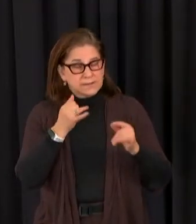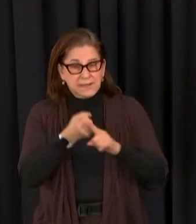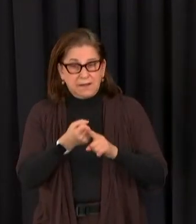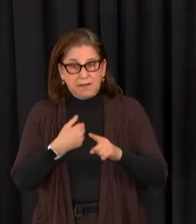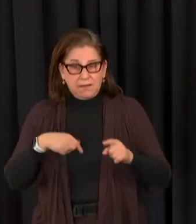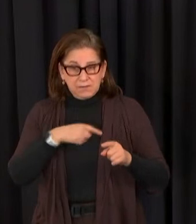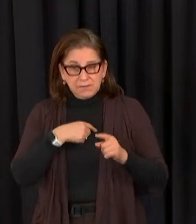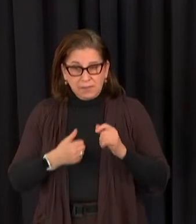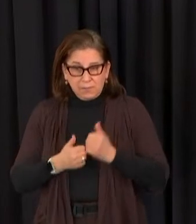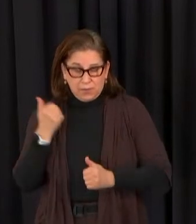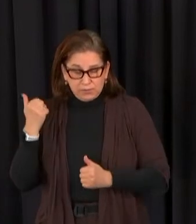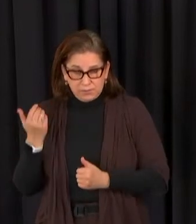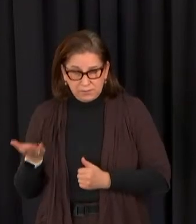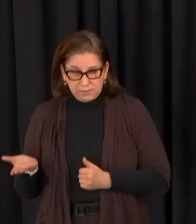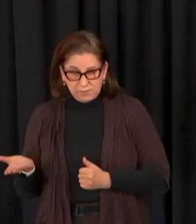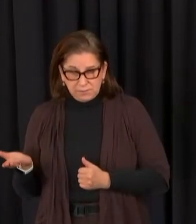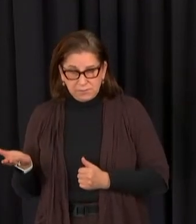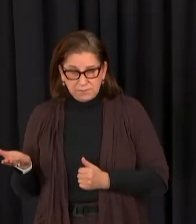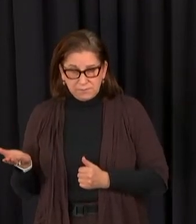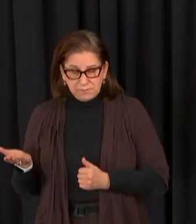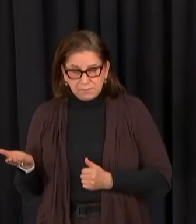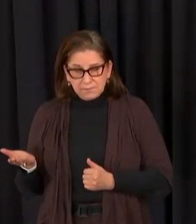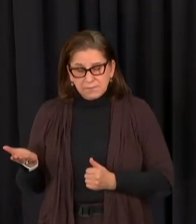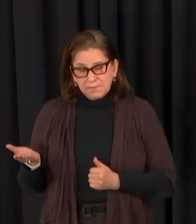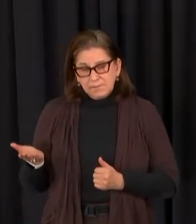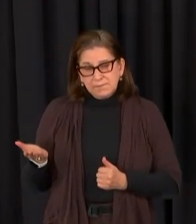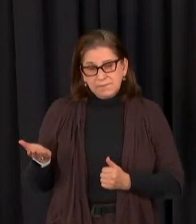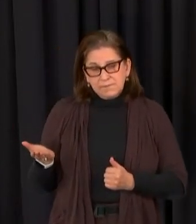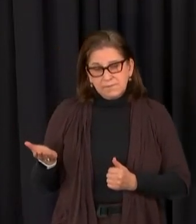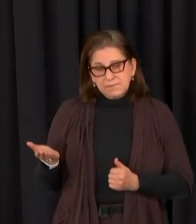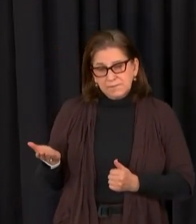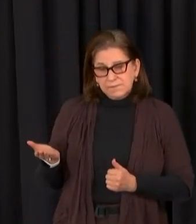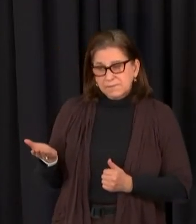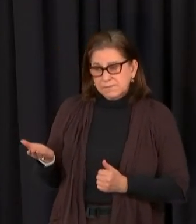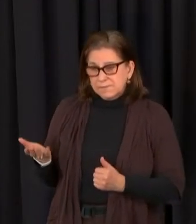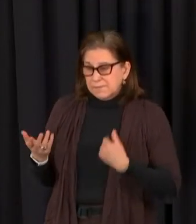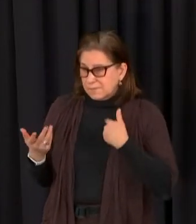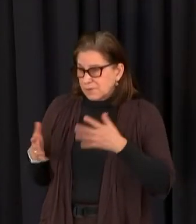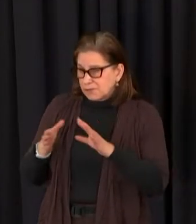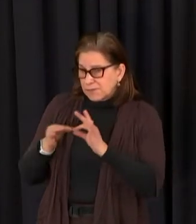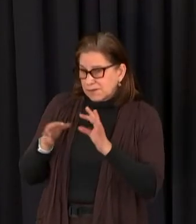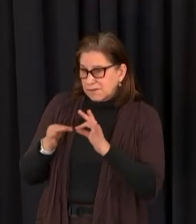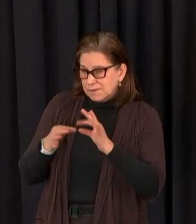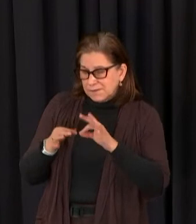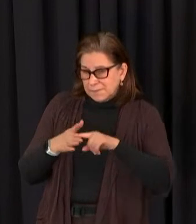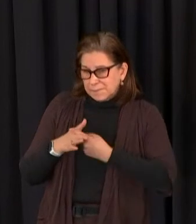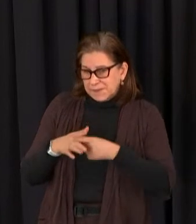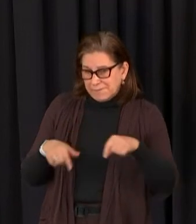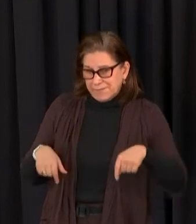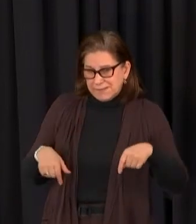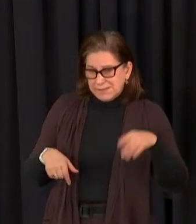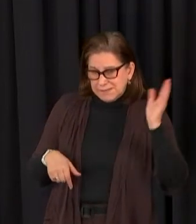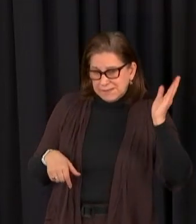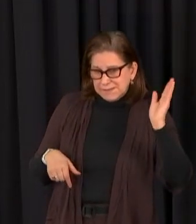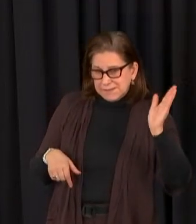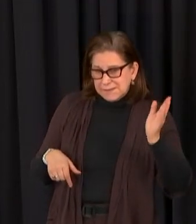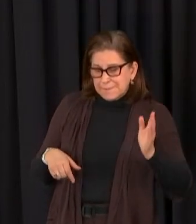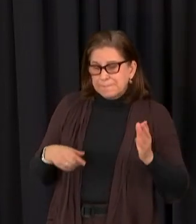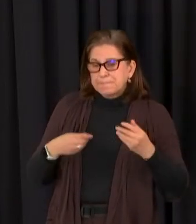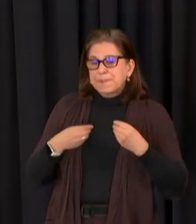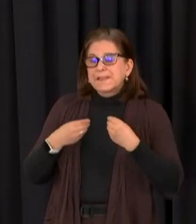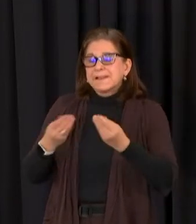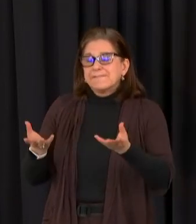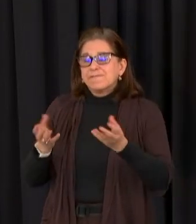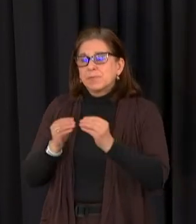And we, as I mentioned at the outset, can deliver with this system more vaccine.